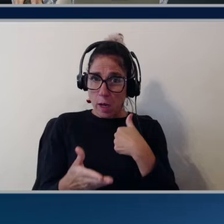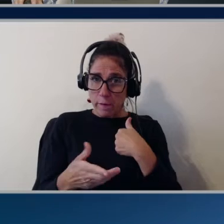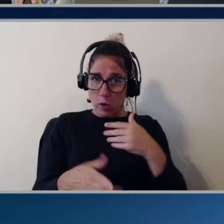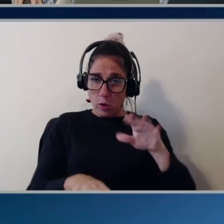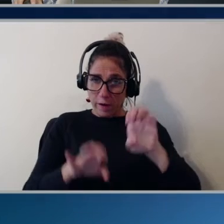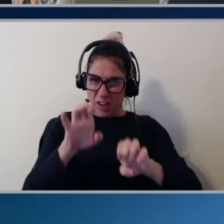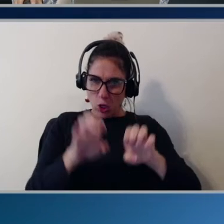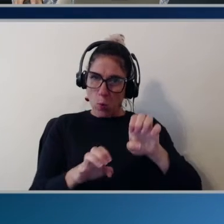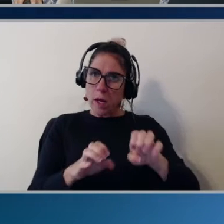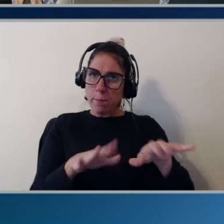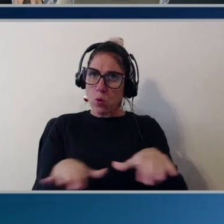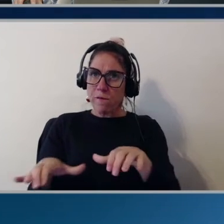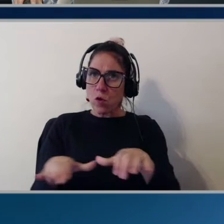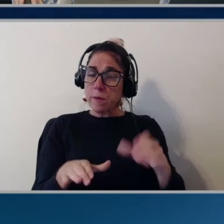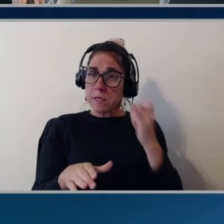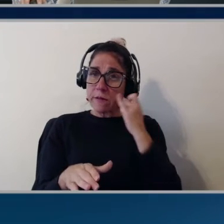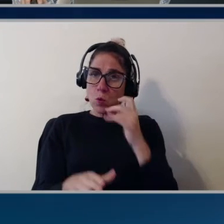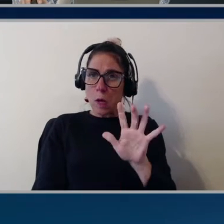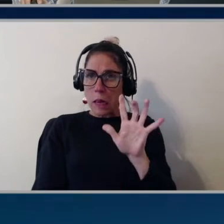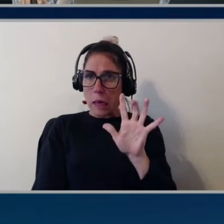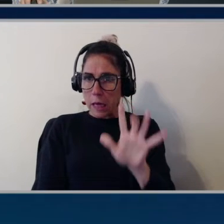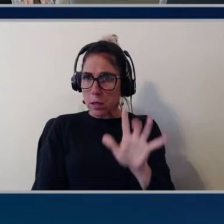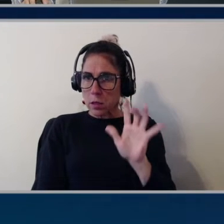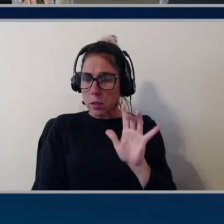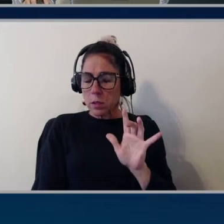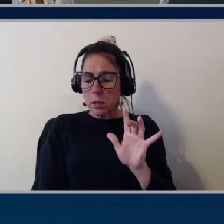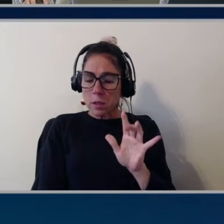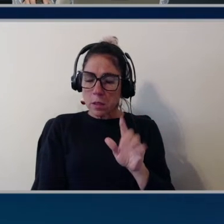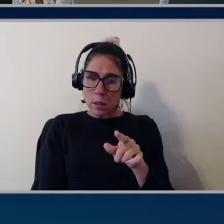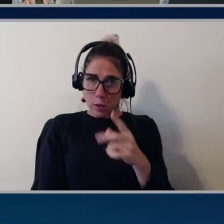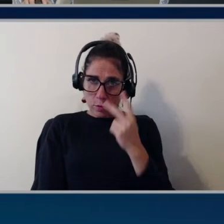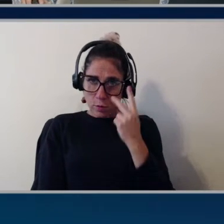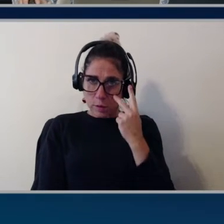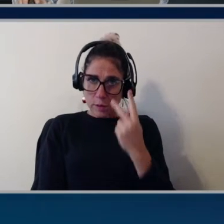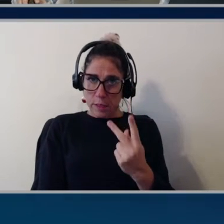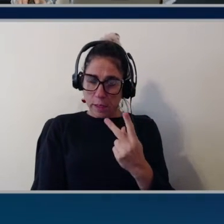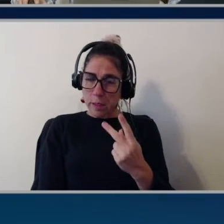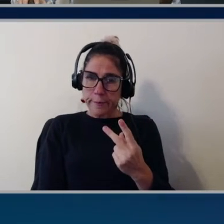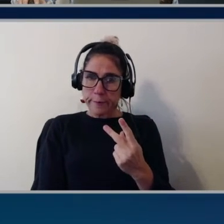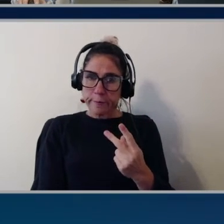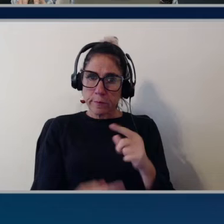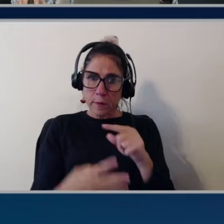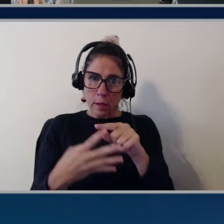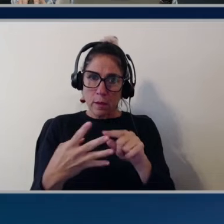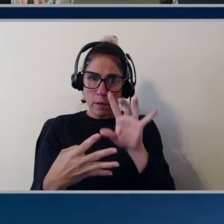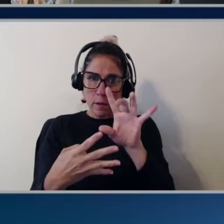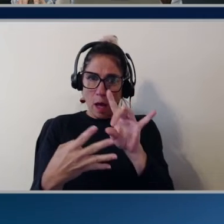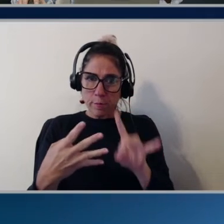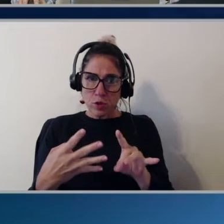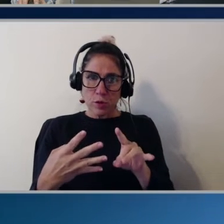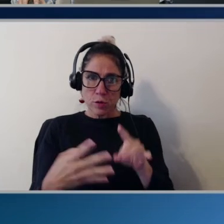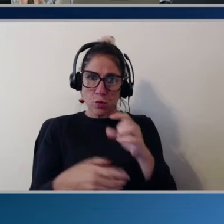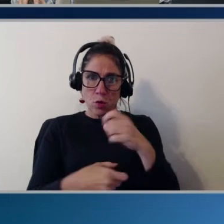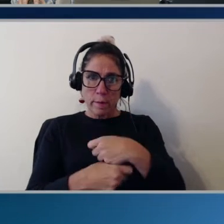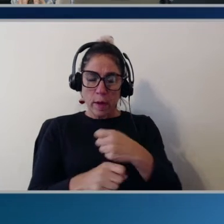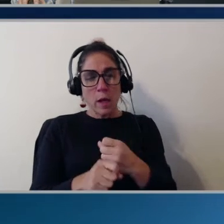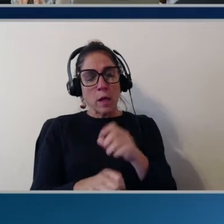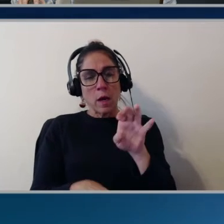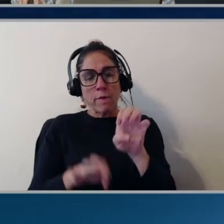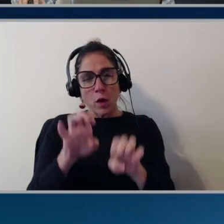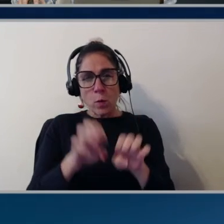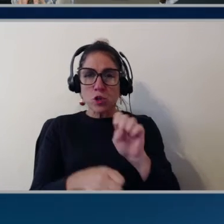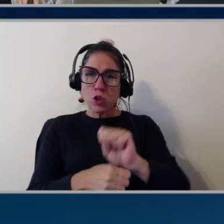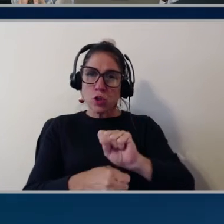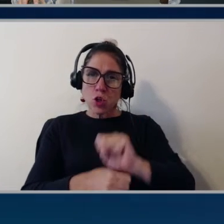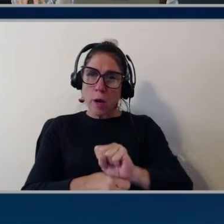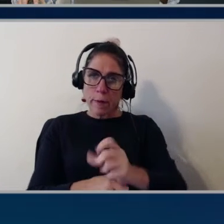performance. If you click on it, you have an option to create evaluation job, which will basically